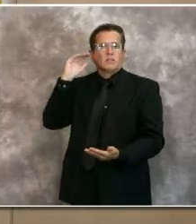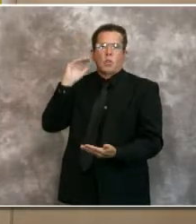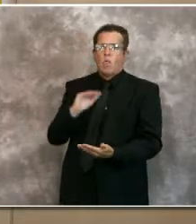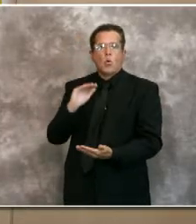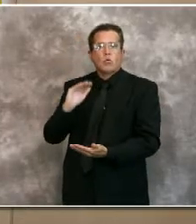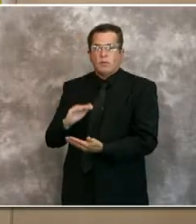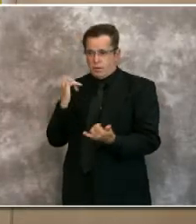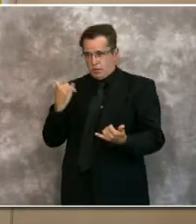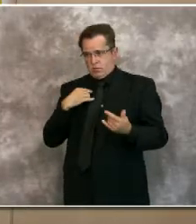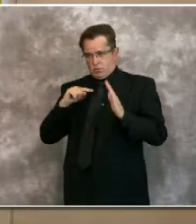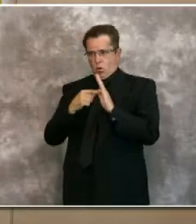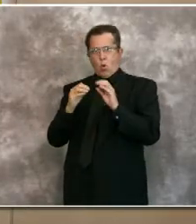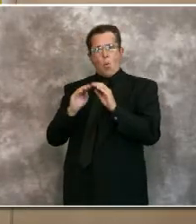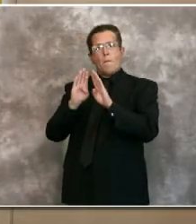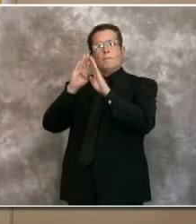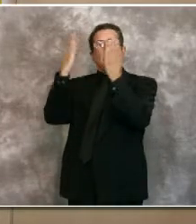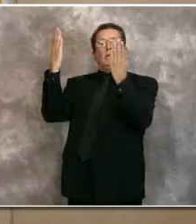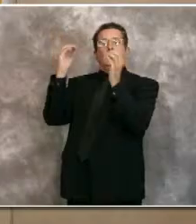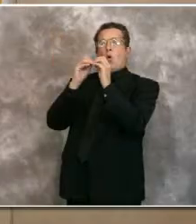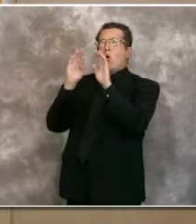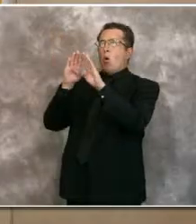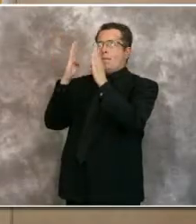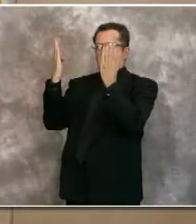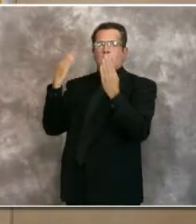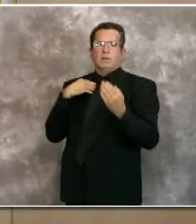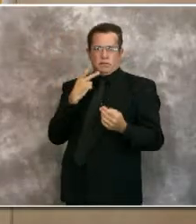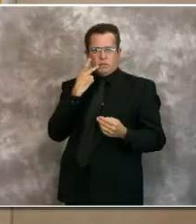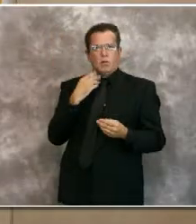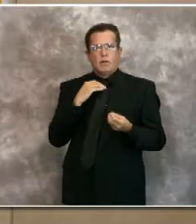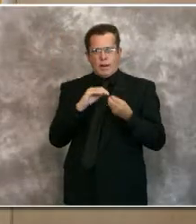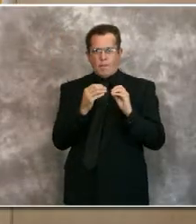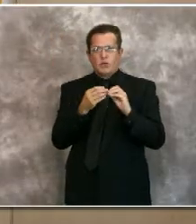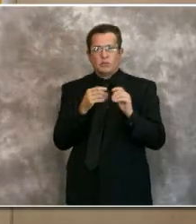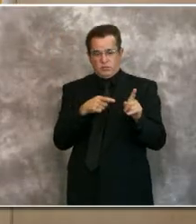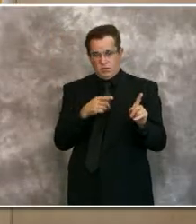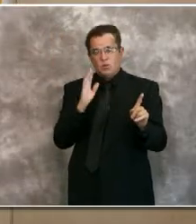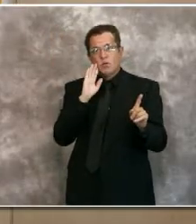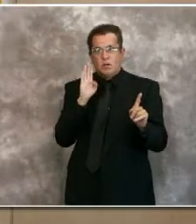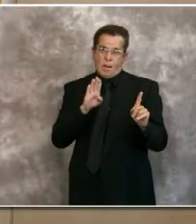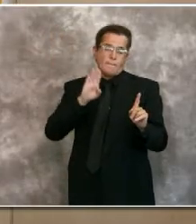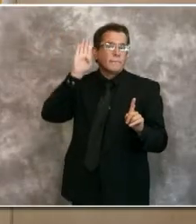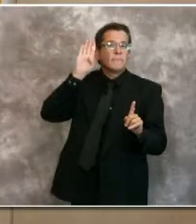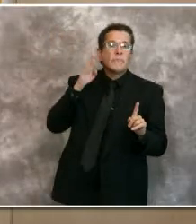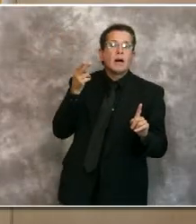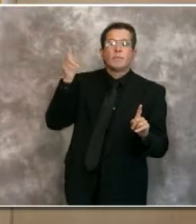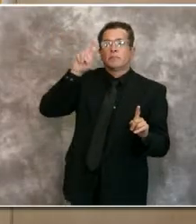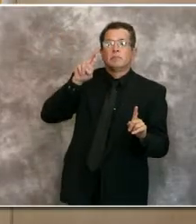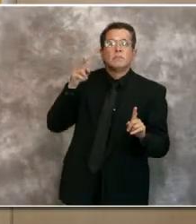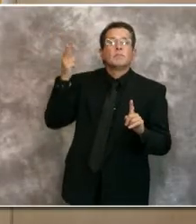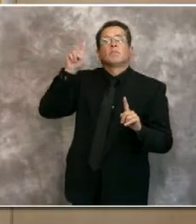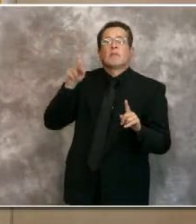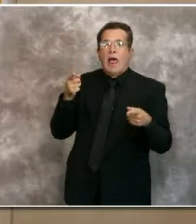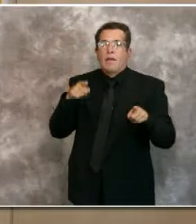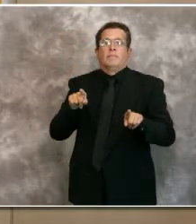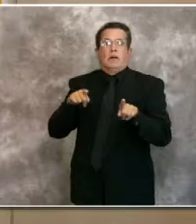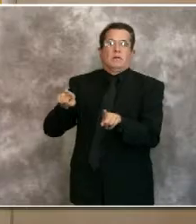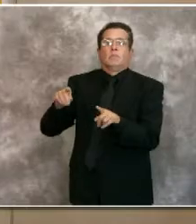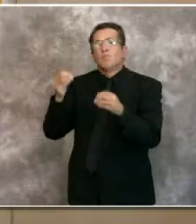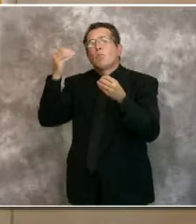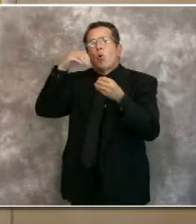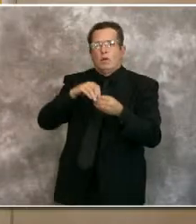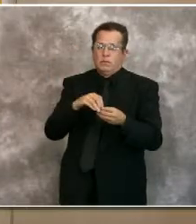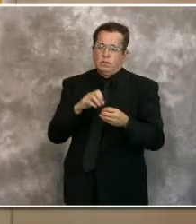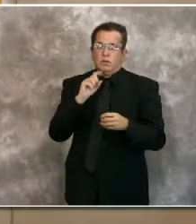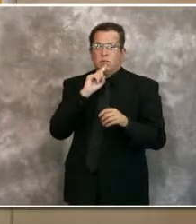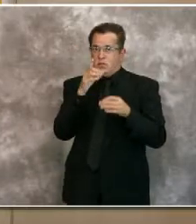to reopen, our numbers are actually maybe even going up a bit. So it is very